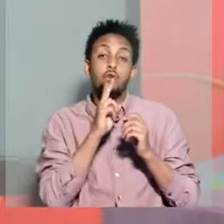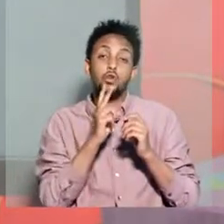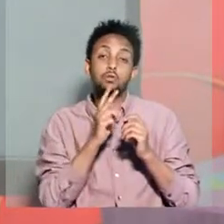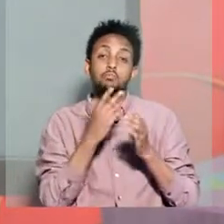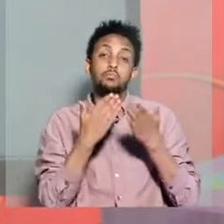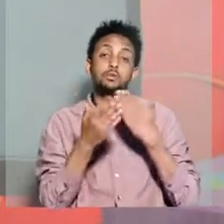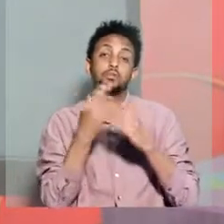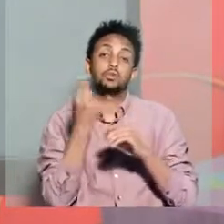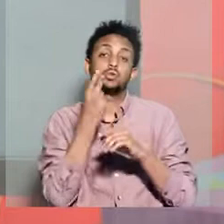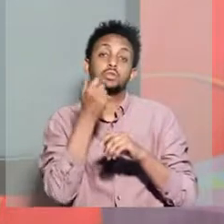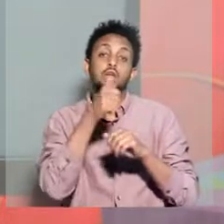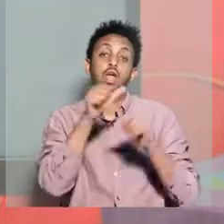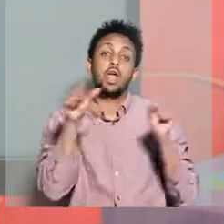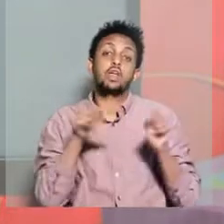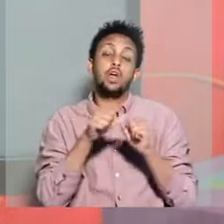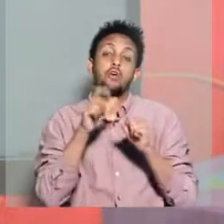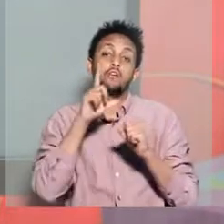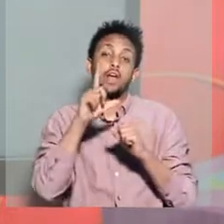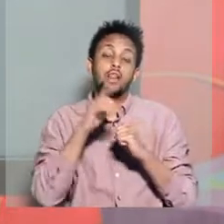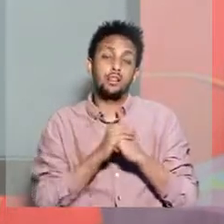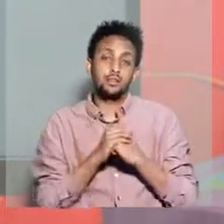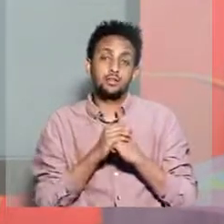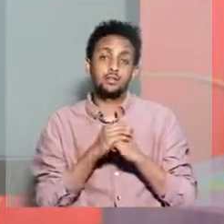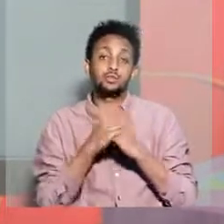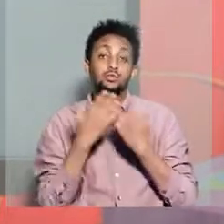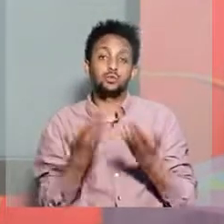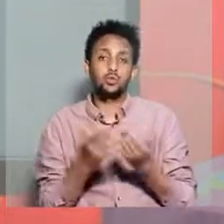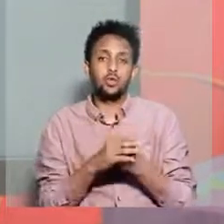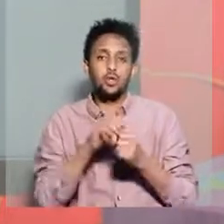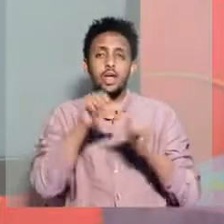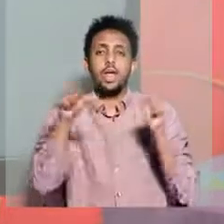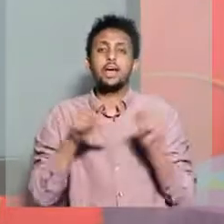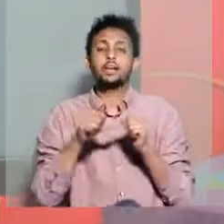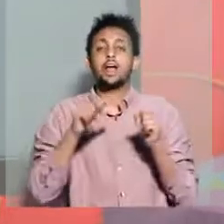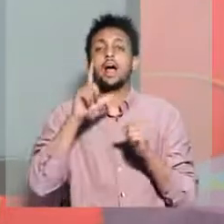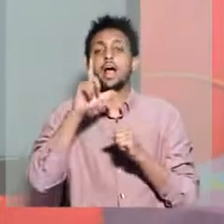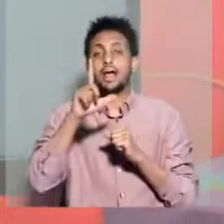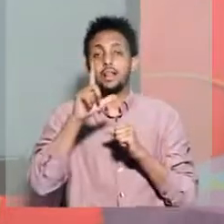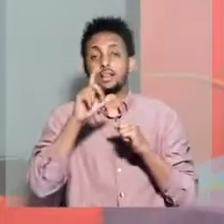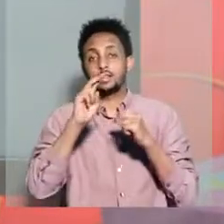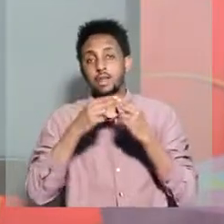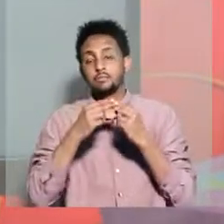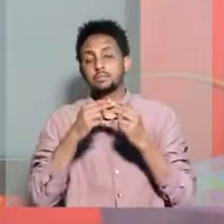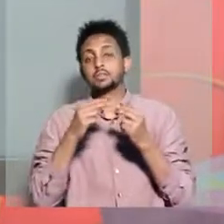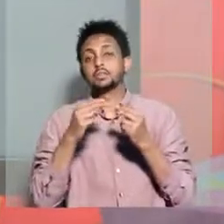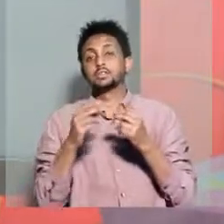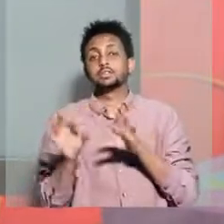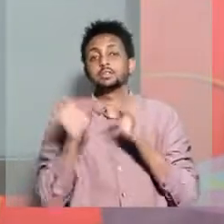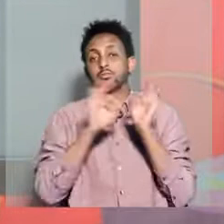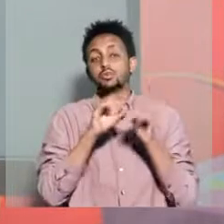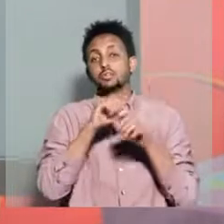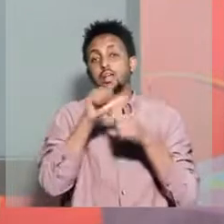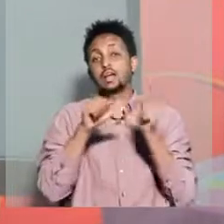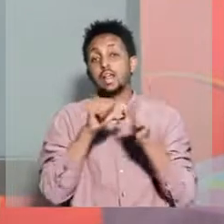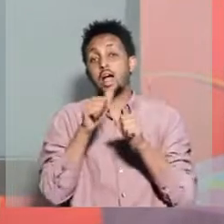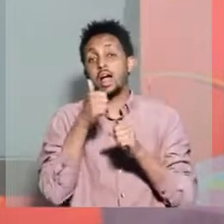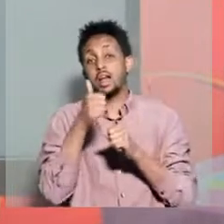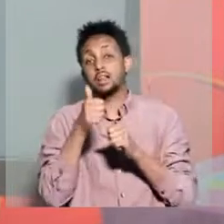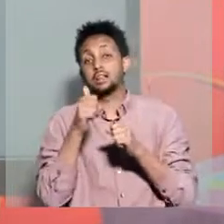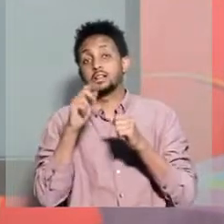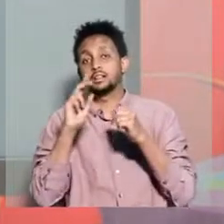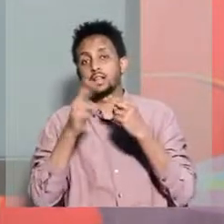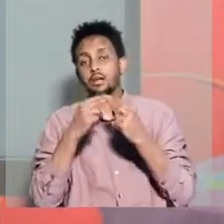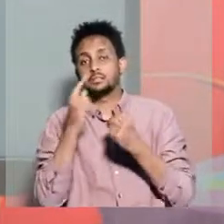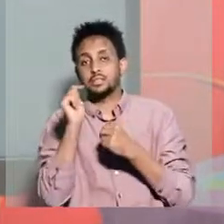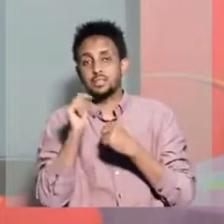you might use area times length L. So area times length L, when you substitute area times length L over time